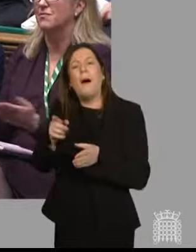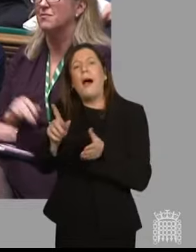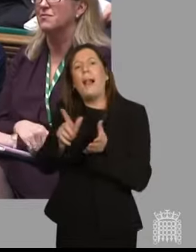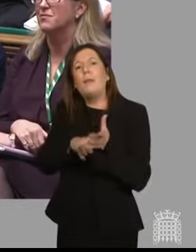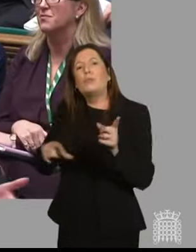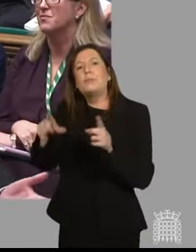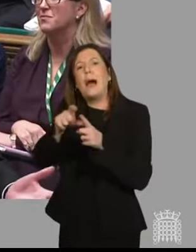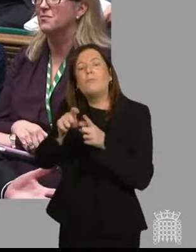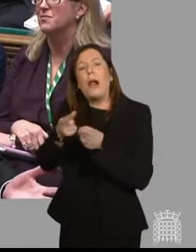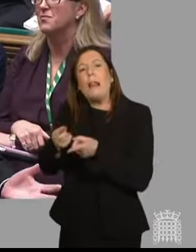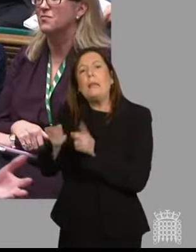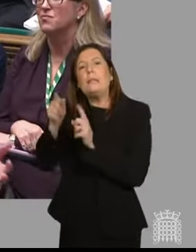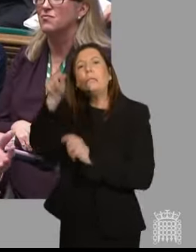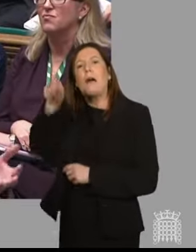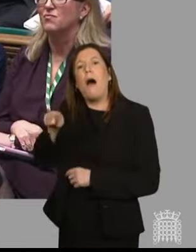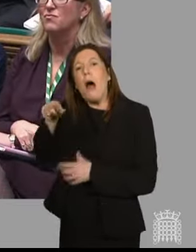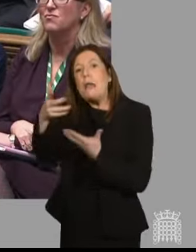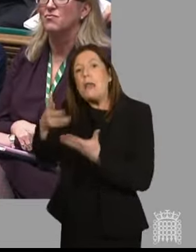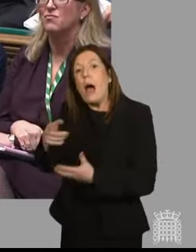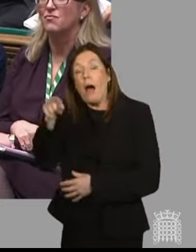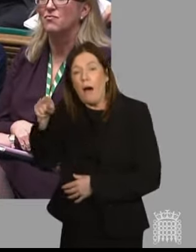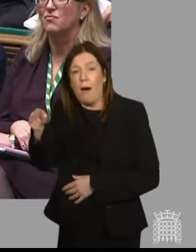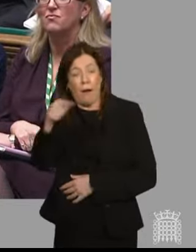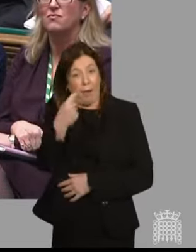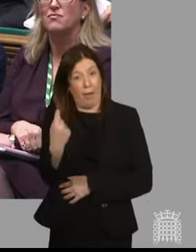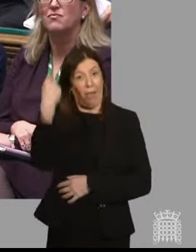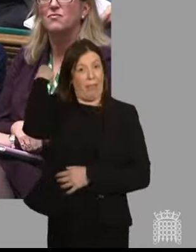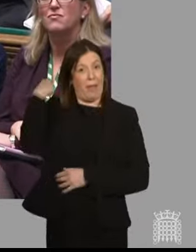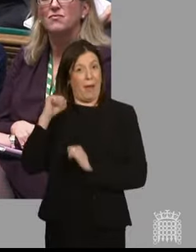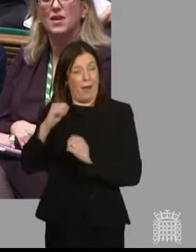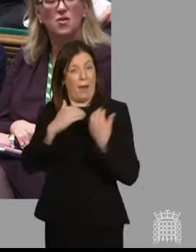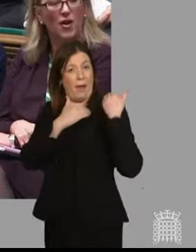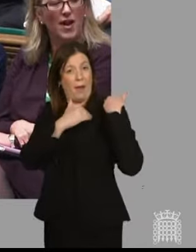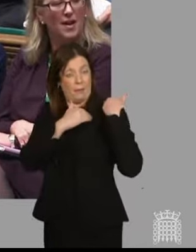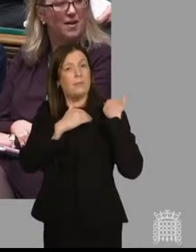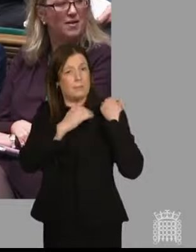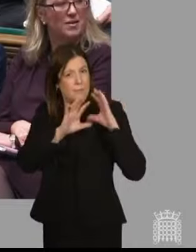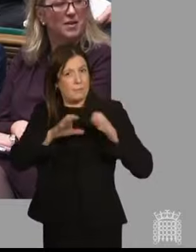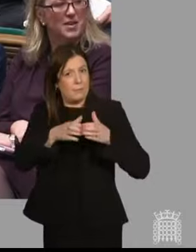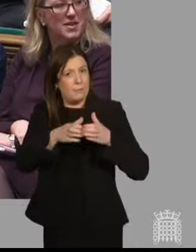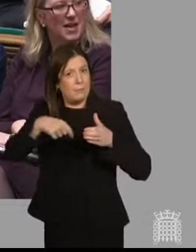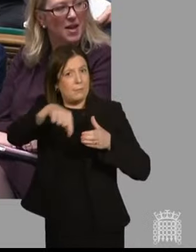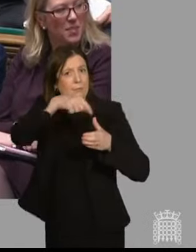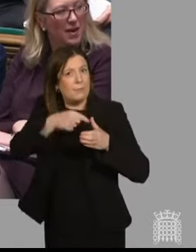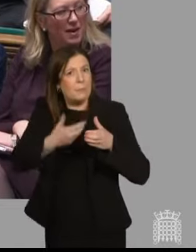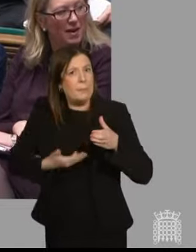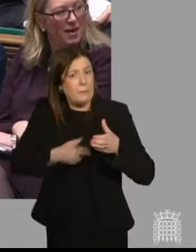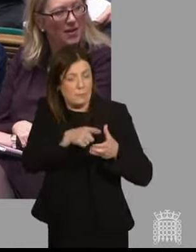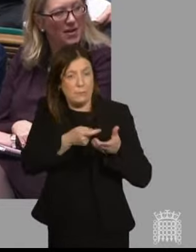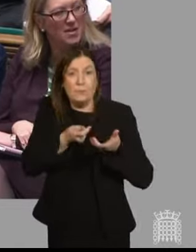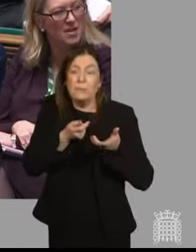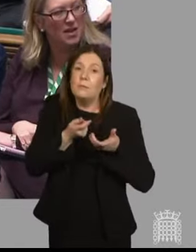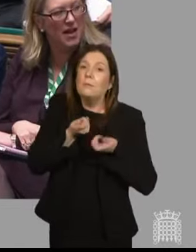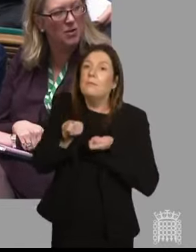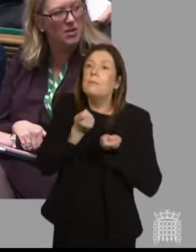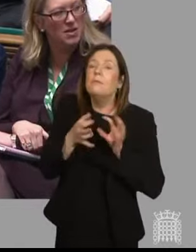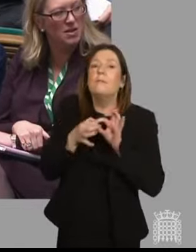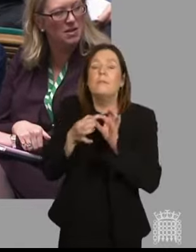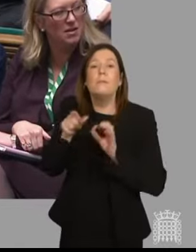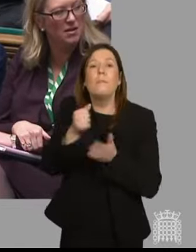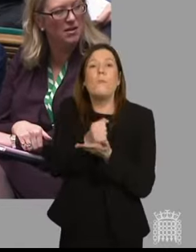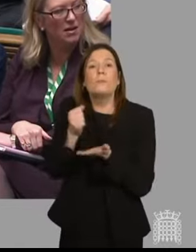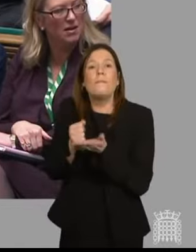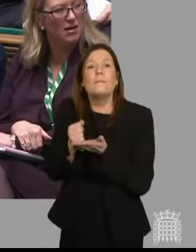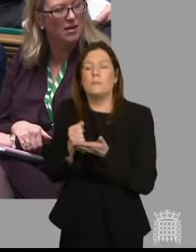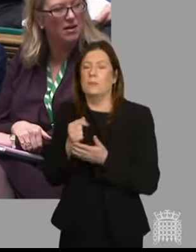post office. In charge of the post office. This is the same Liberal Democrat leader who, in the past,